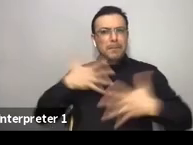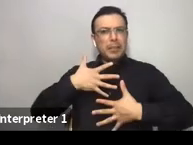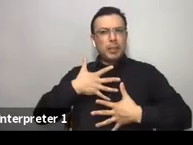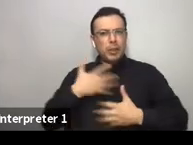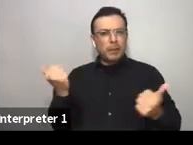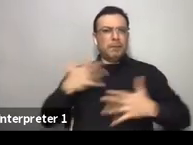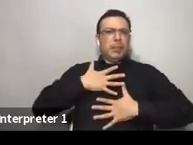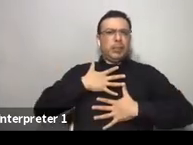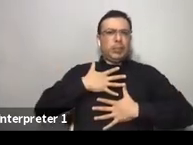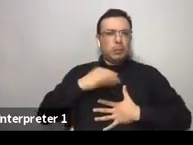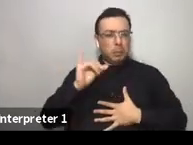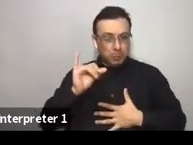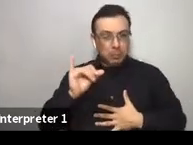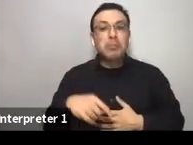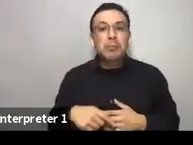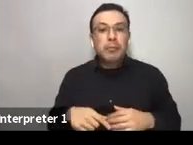Fear.